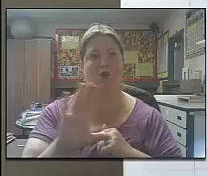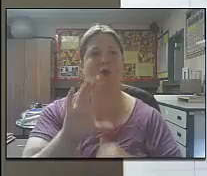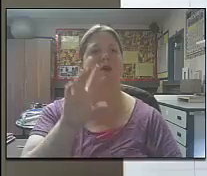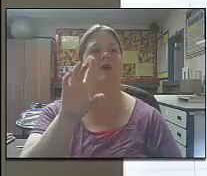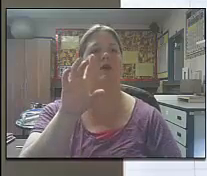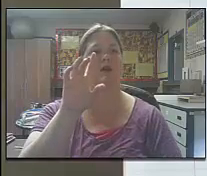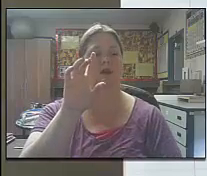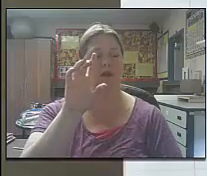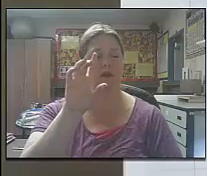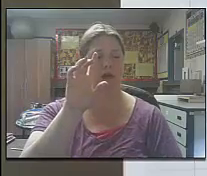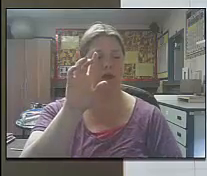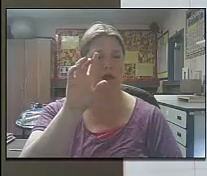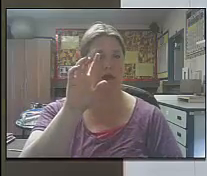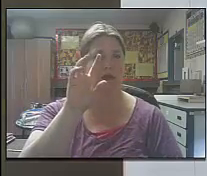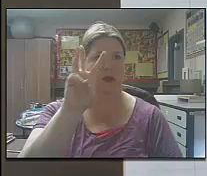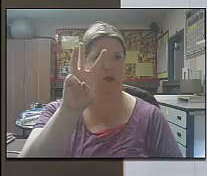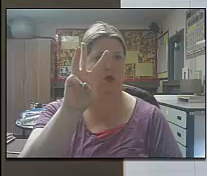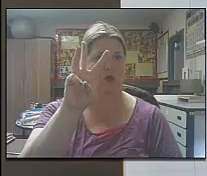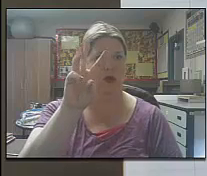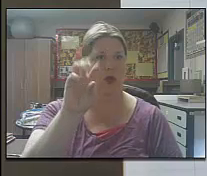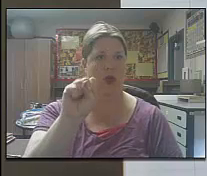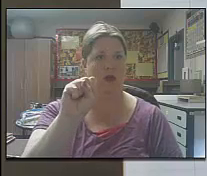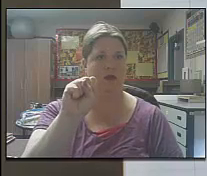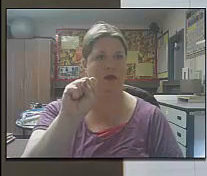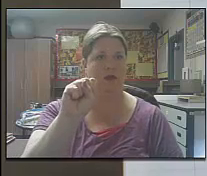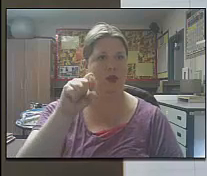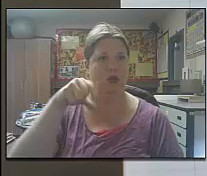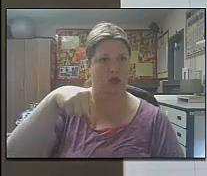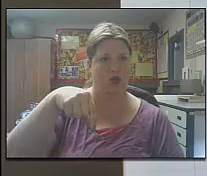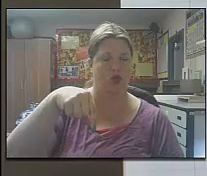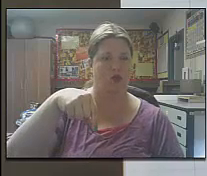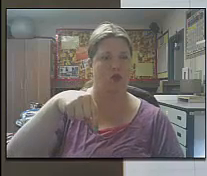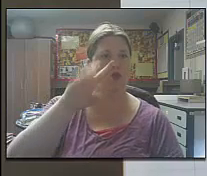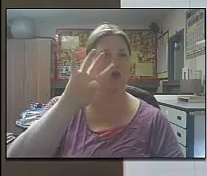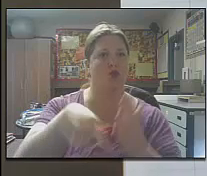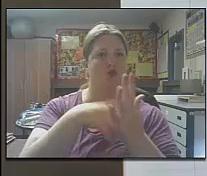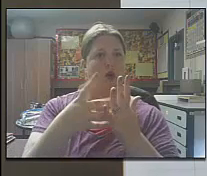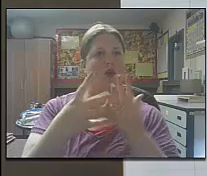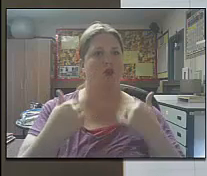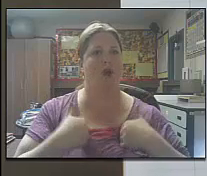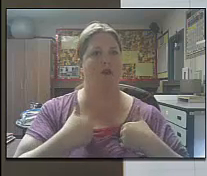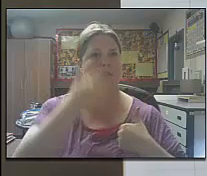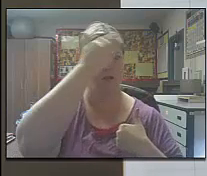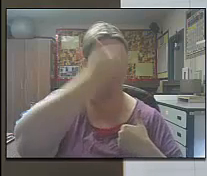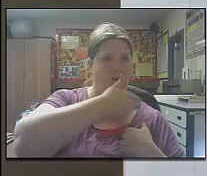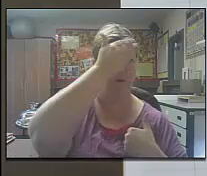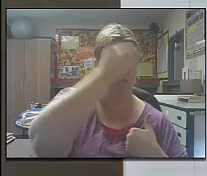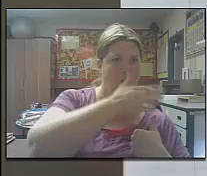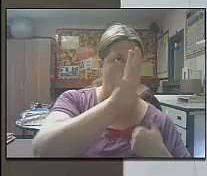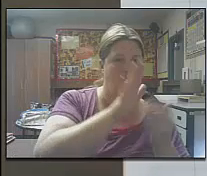WSQ chart. That's what's taped or stapled to the front of your notebook.